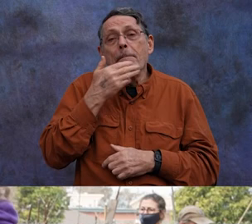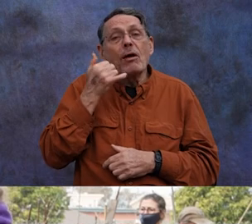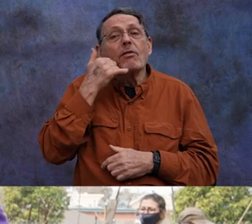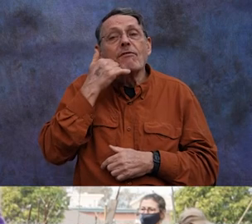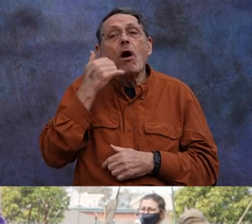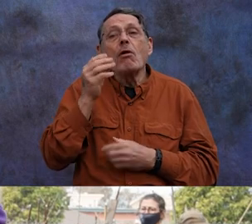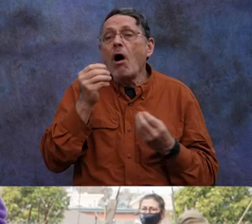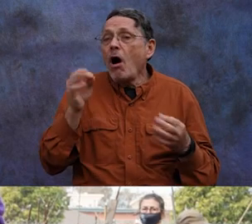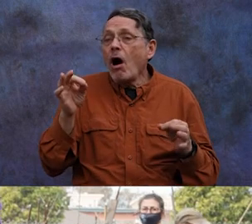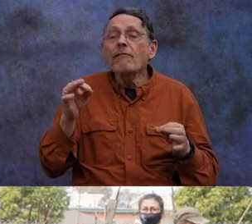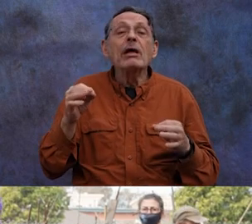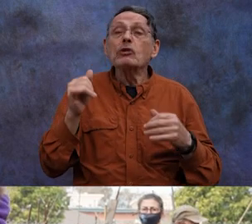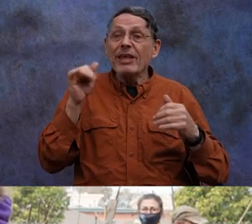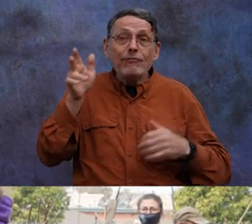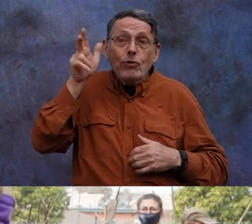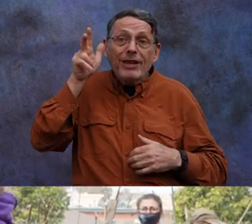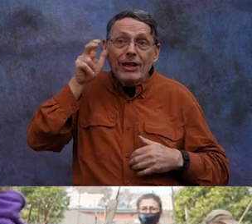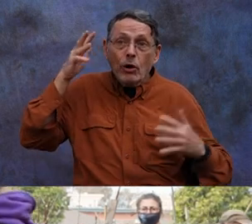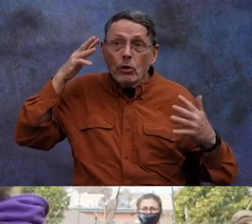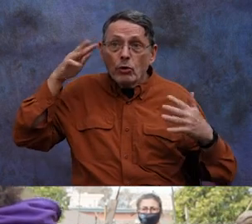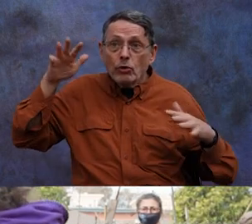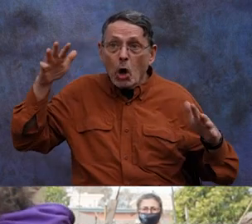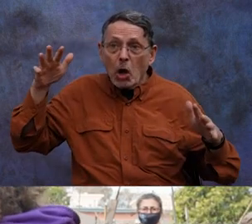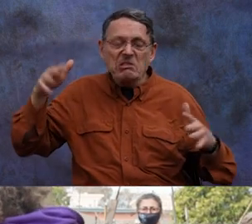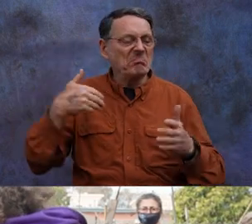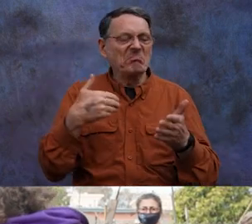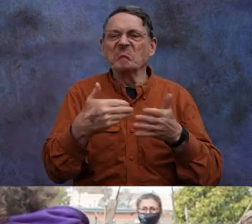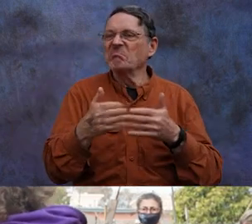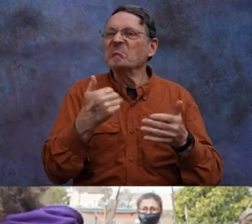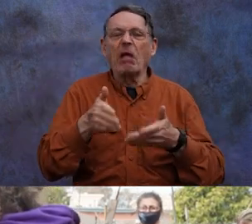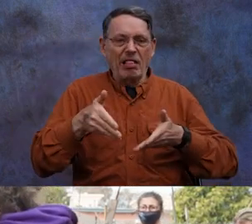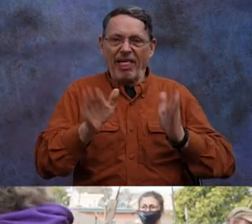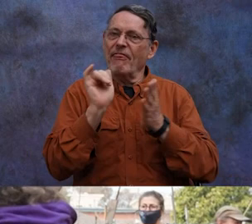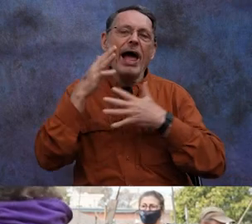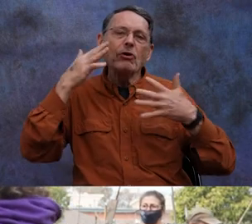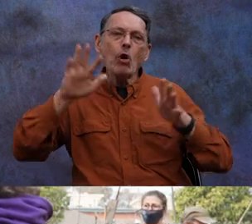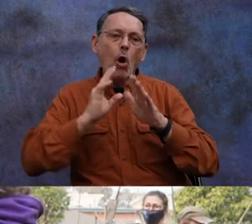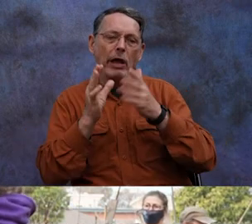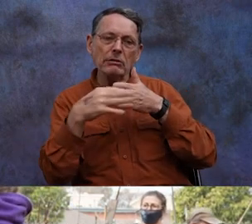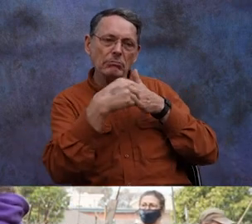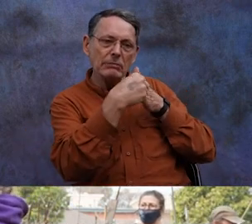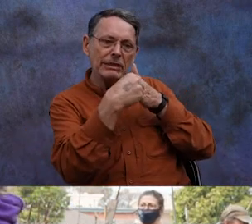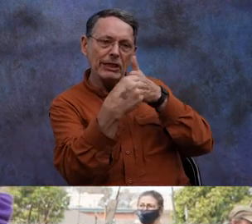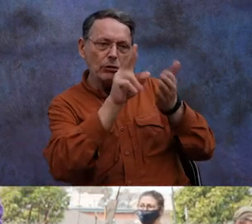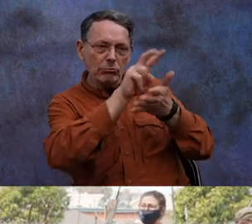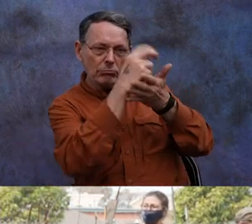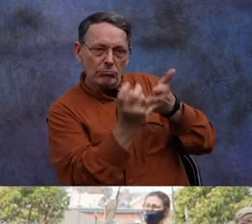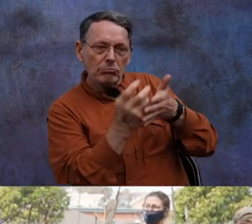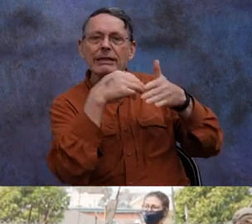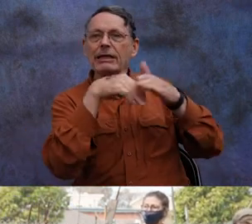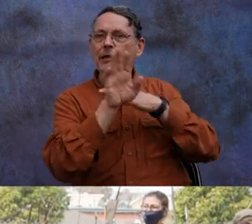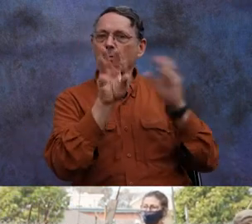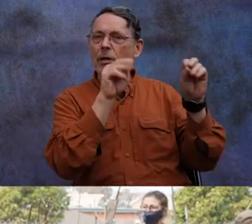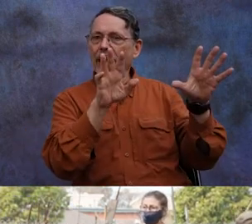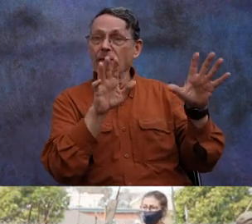the noises take you deeper into the magic. Okay, kids. We love kids.